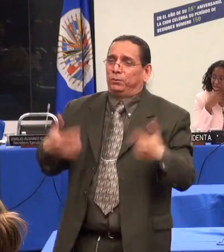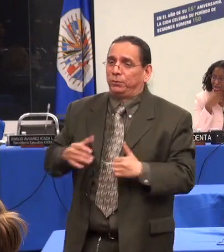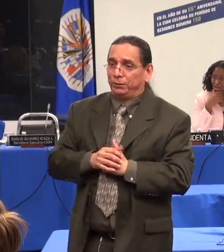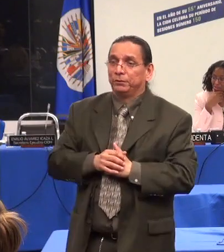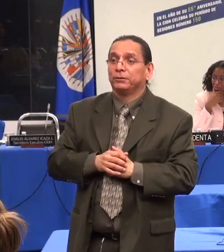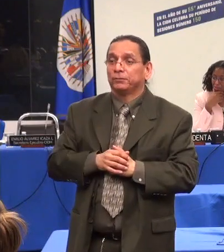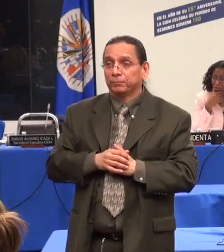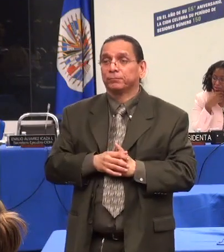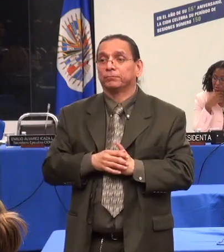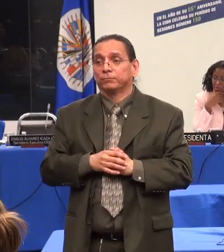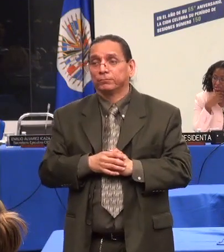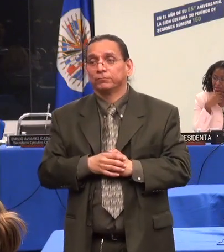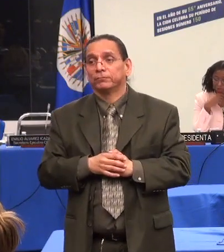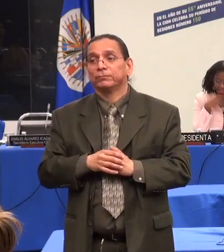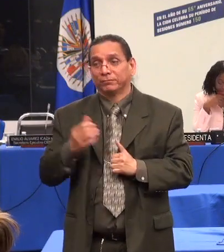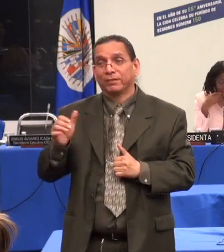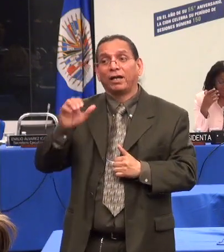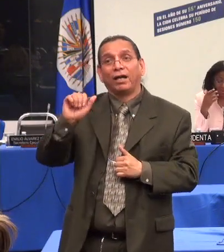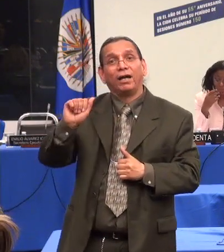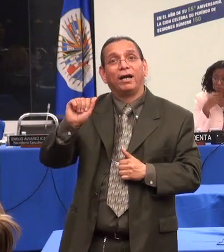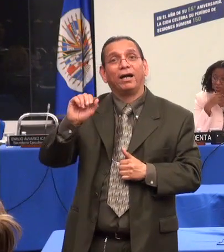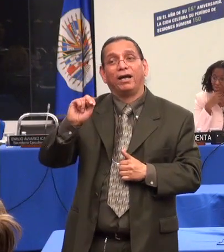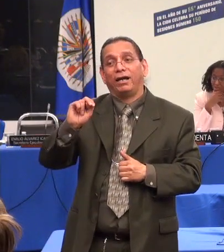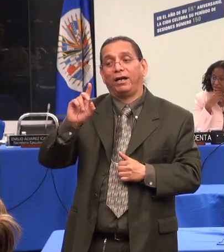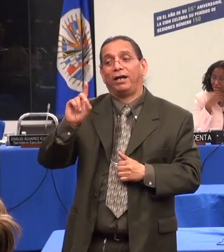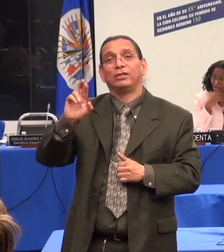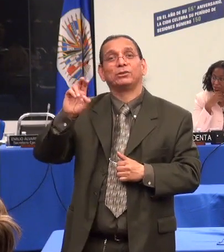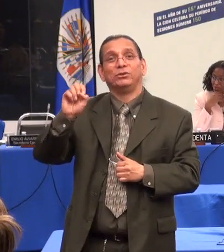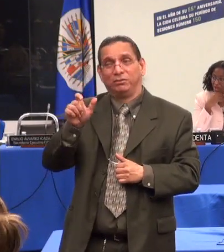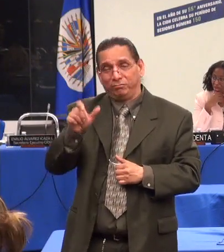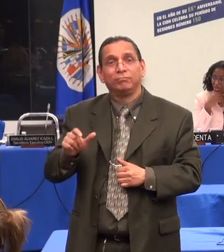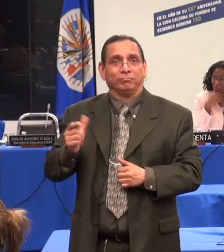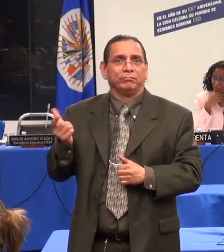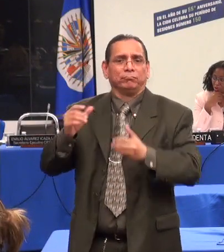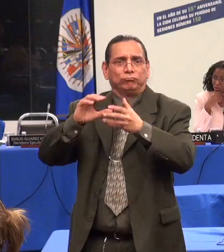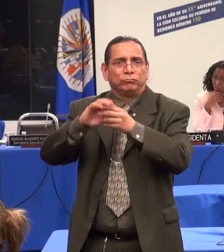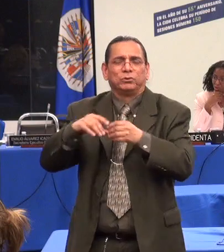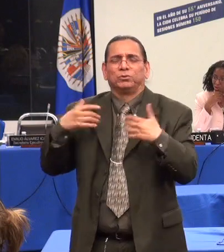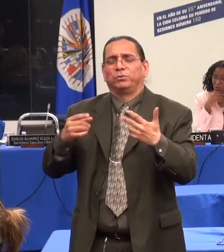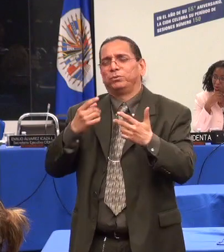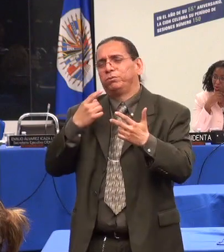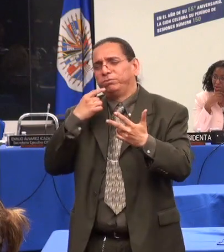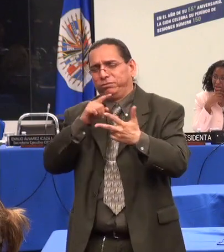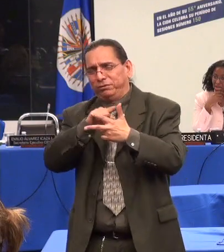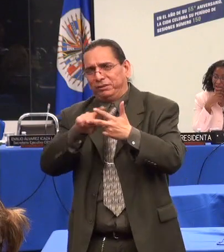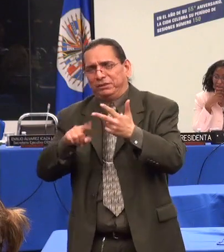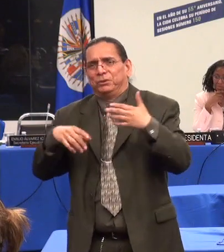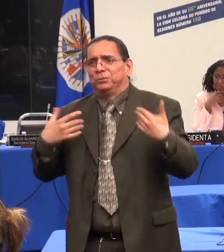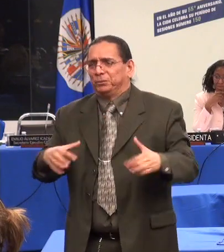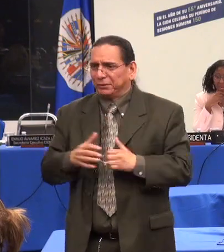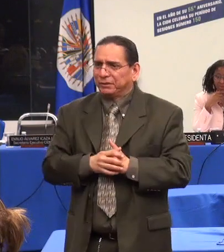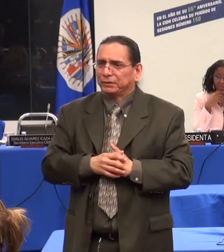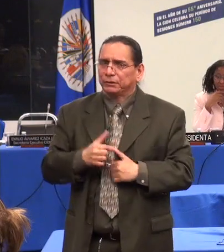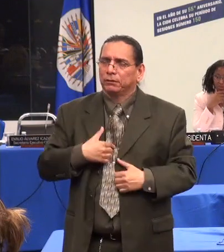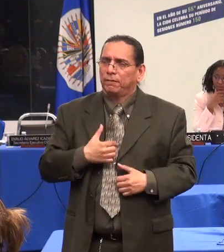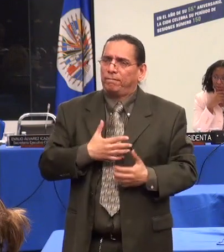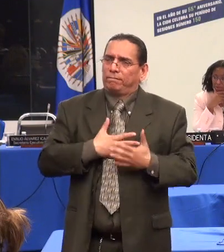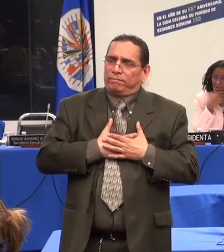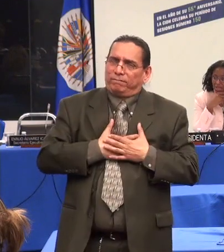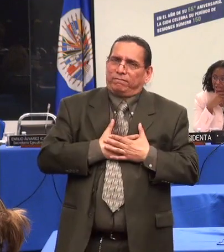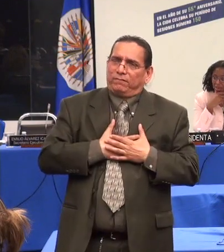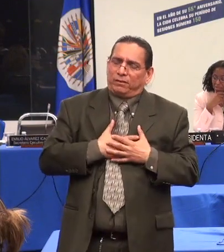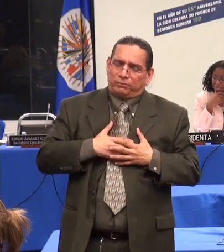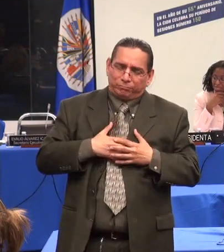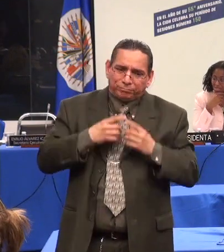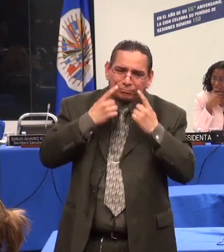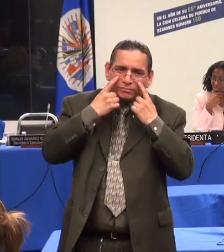persons with disability disability. I felt wounded, far less those who have to suffer